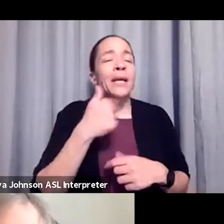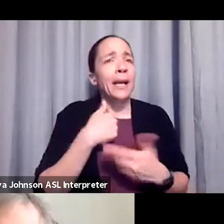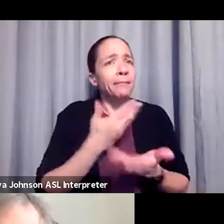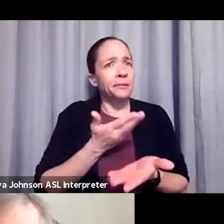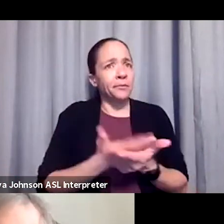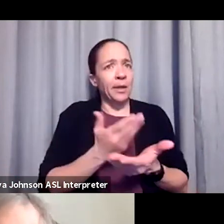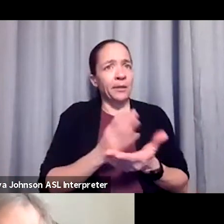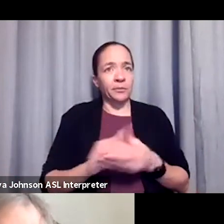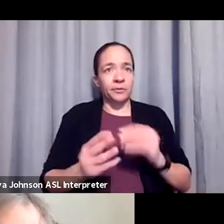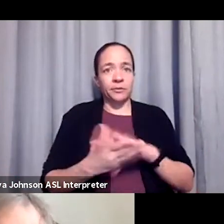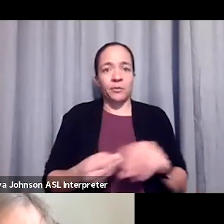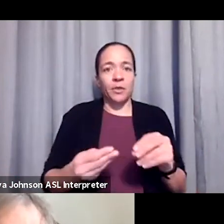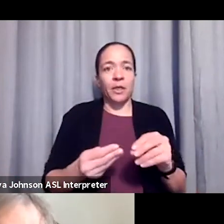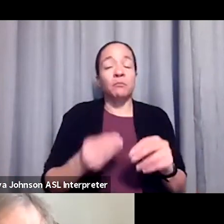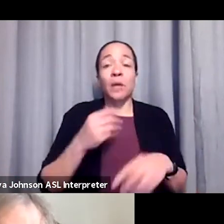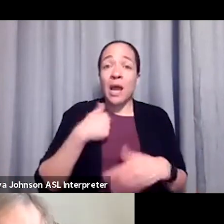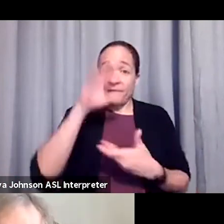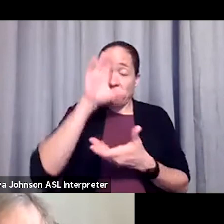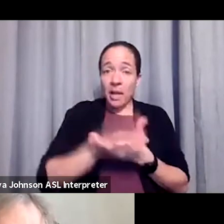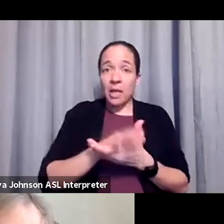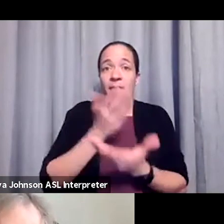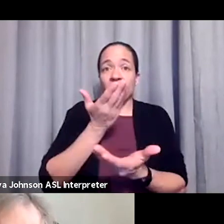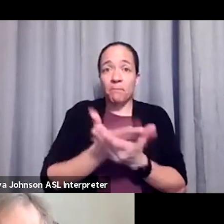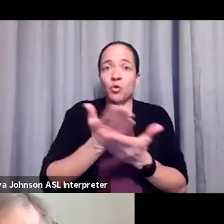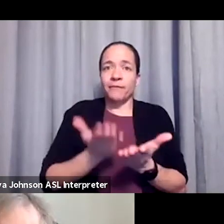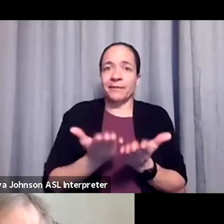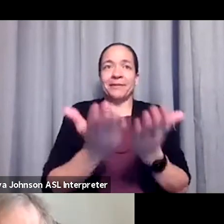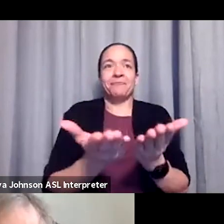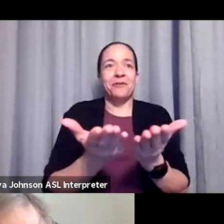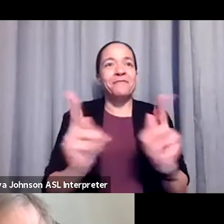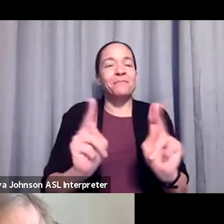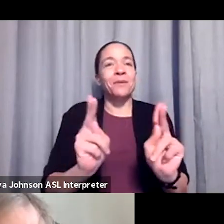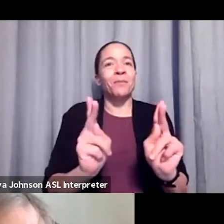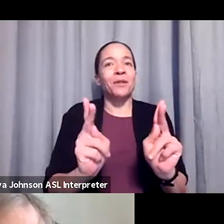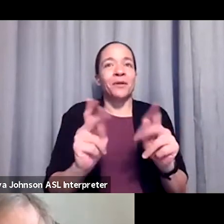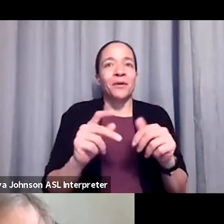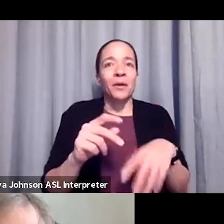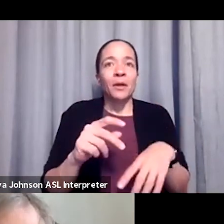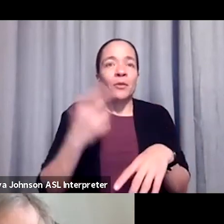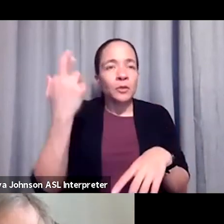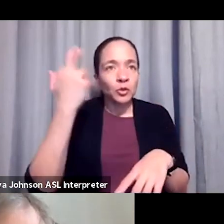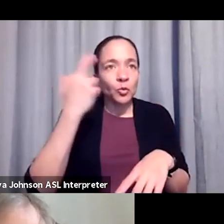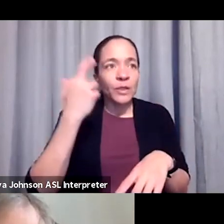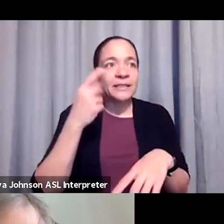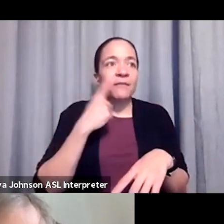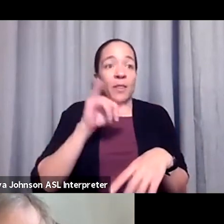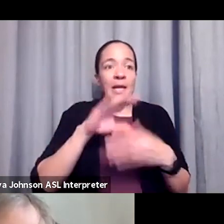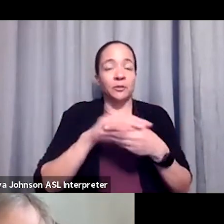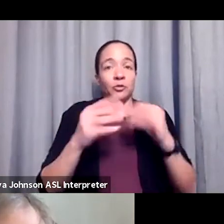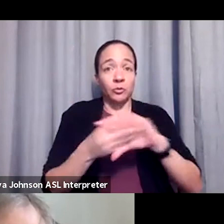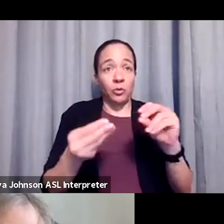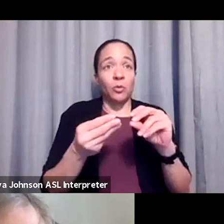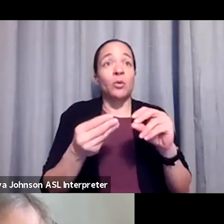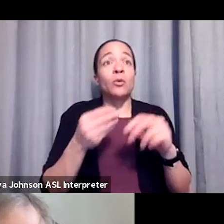Is there some belief and proof that you can give people that you have, that there's a reason for the new narrative, that right, that you have